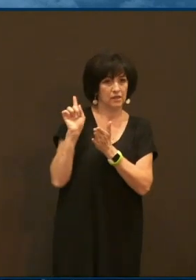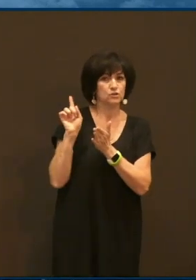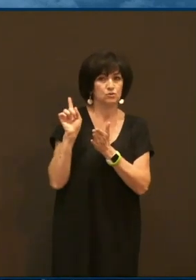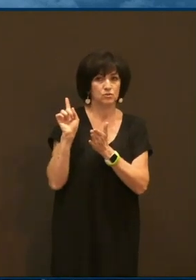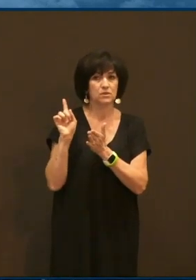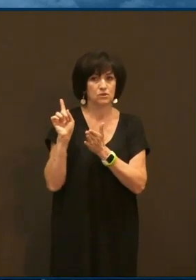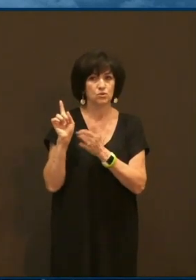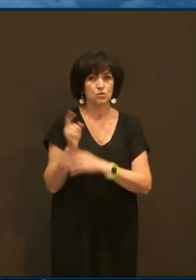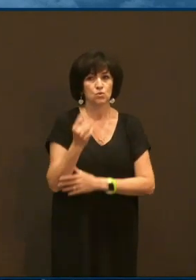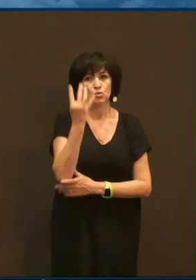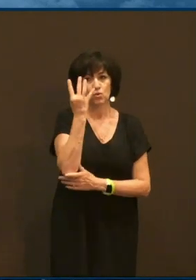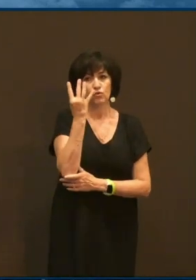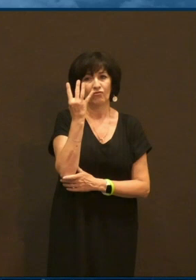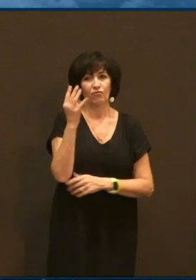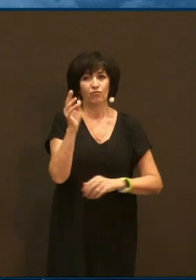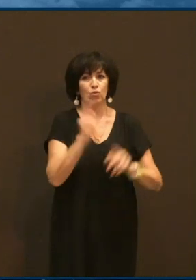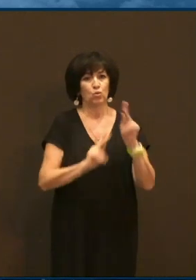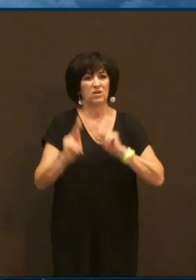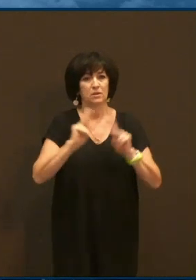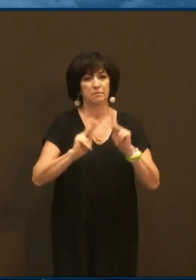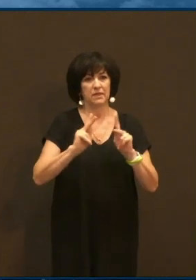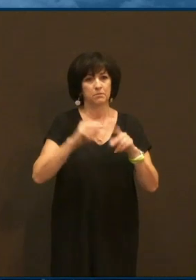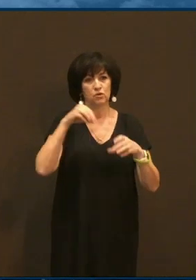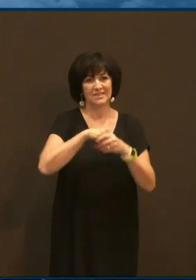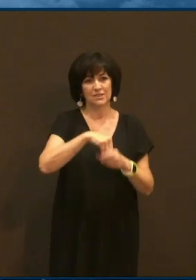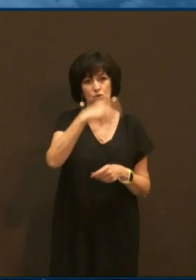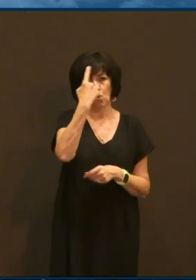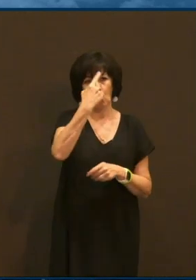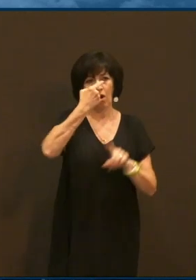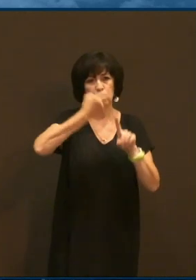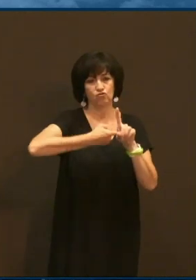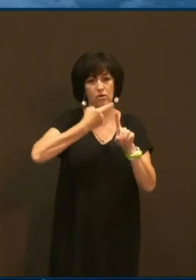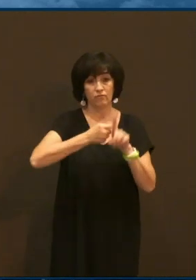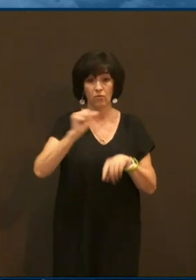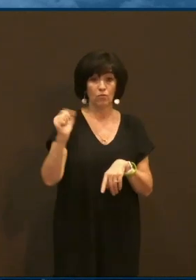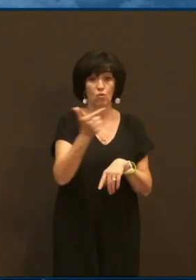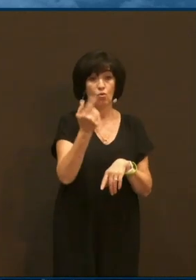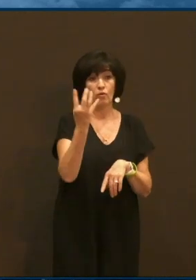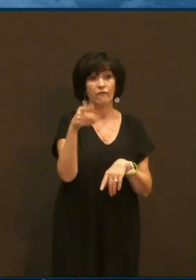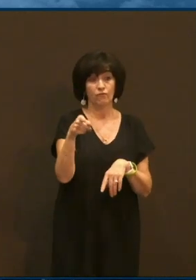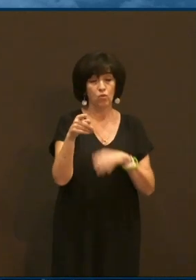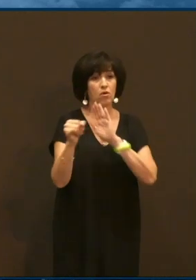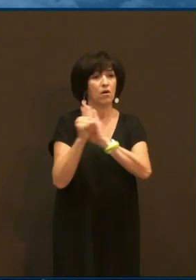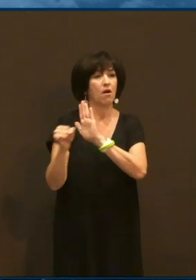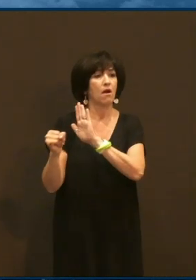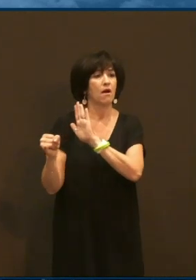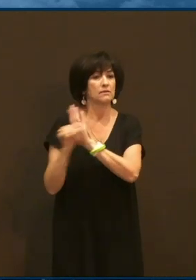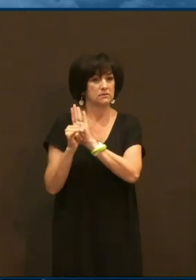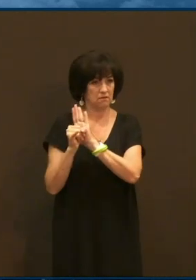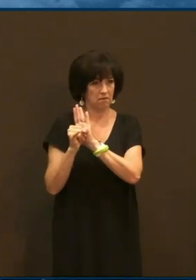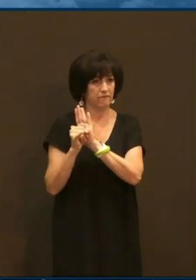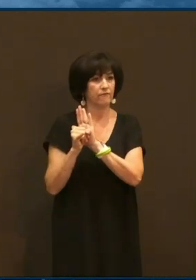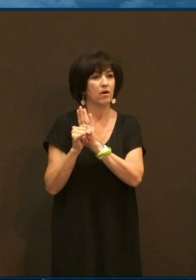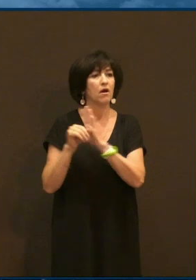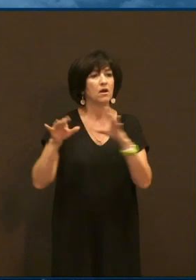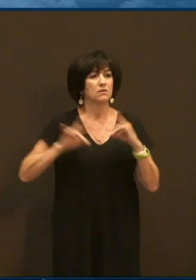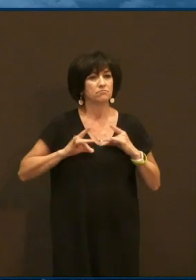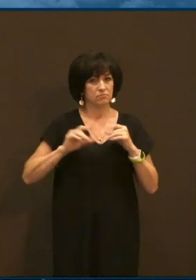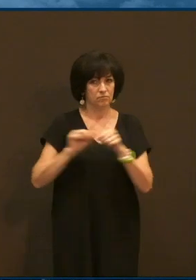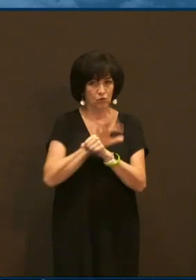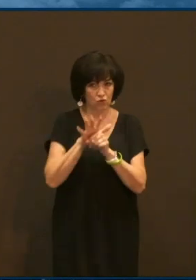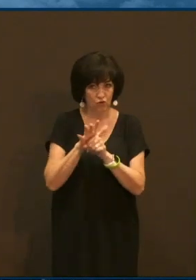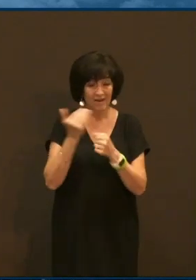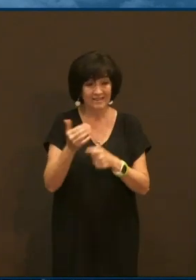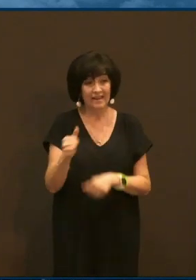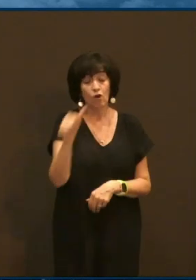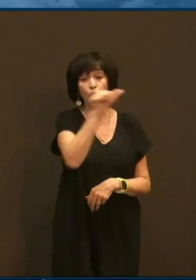4 individuals in one rental unit became positive. 3 individuals in another rental unit now